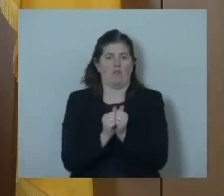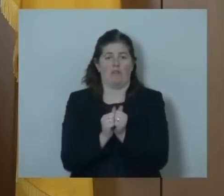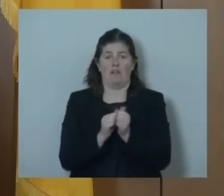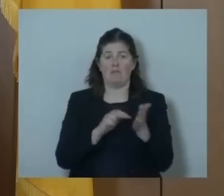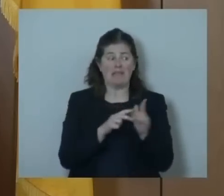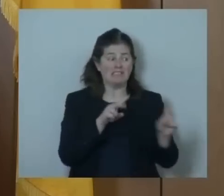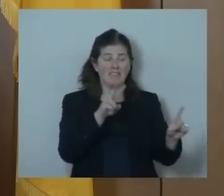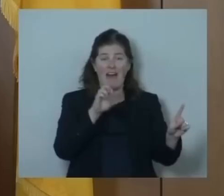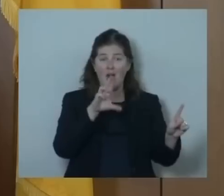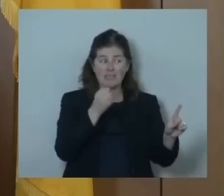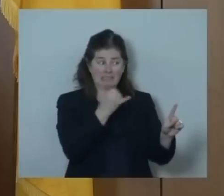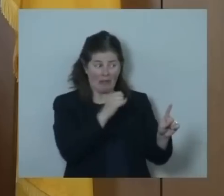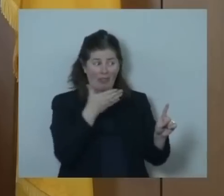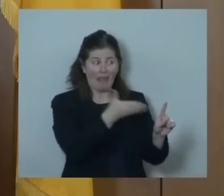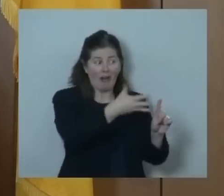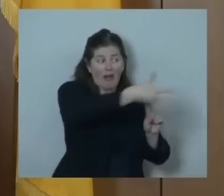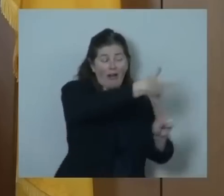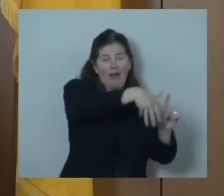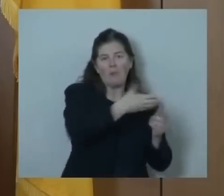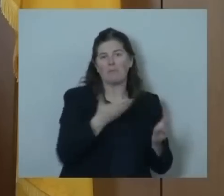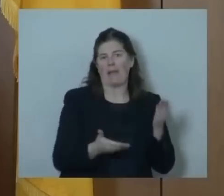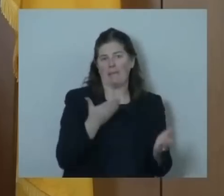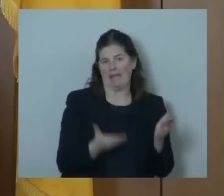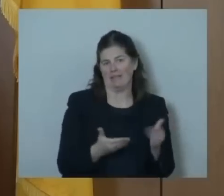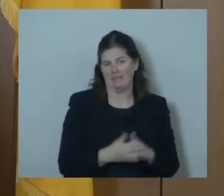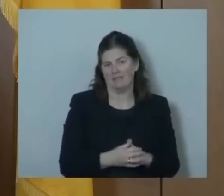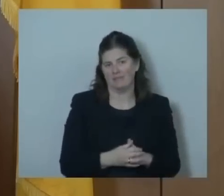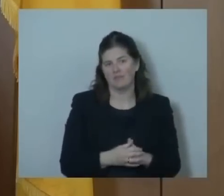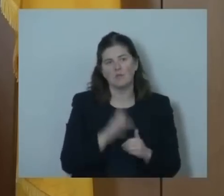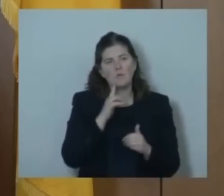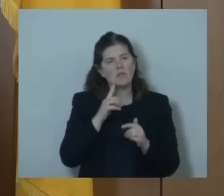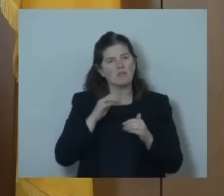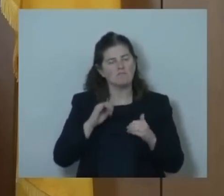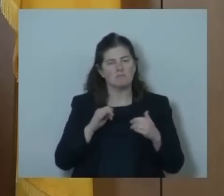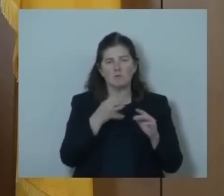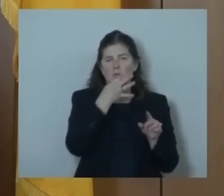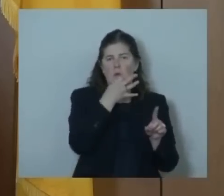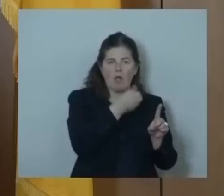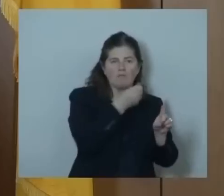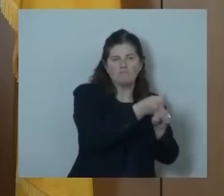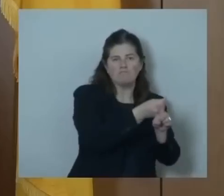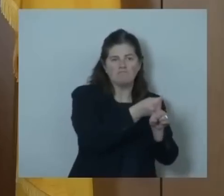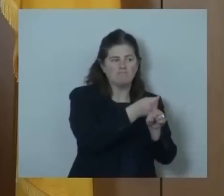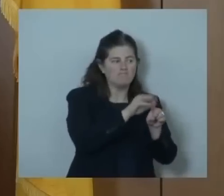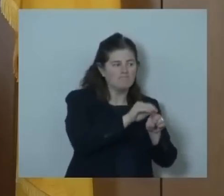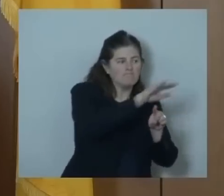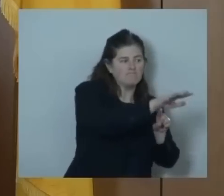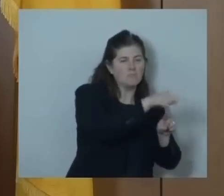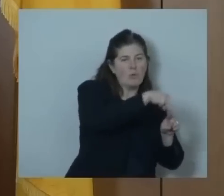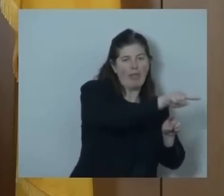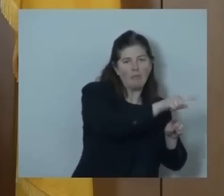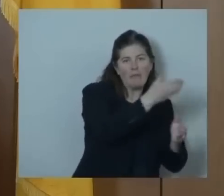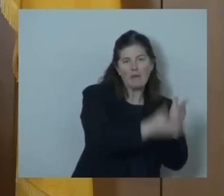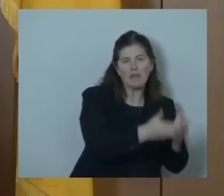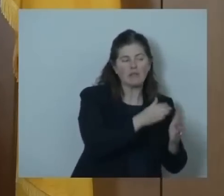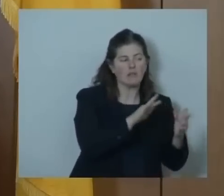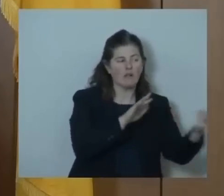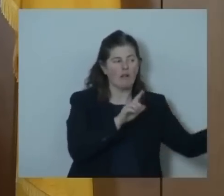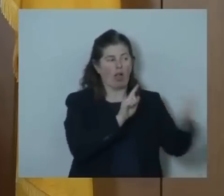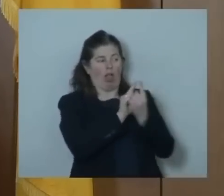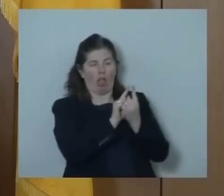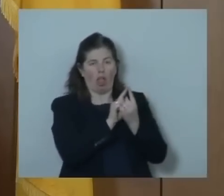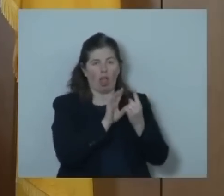isn't living among you and is a moment away, a transmission away, a contact